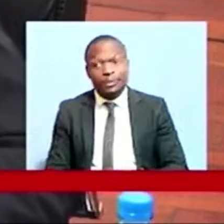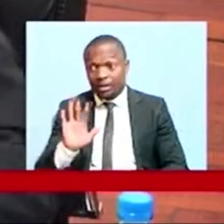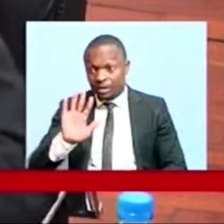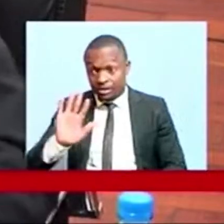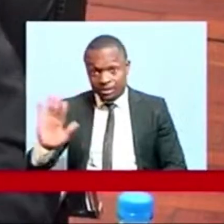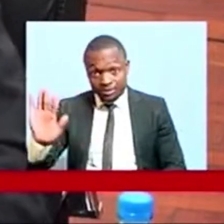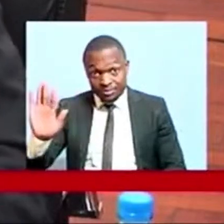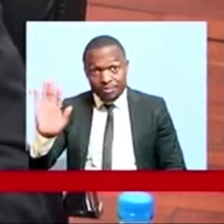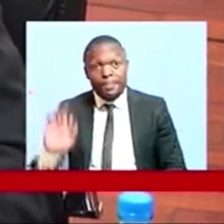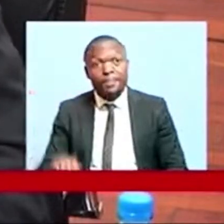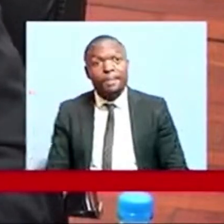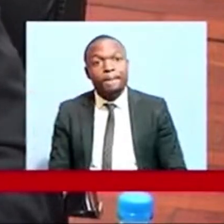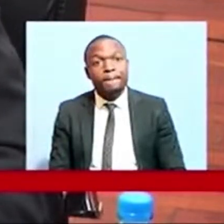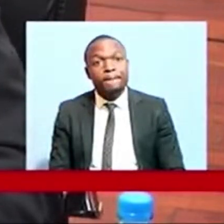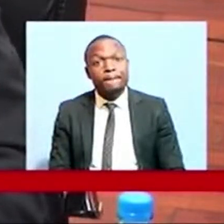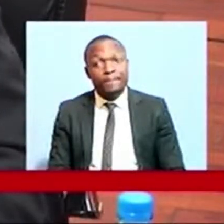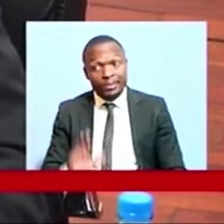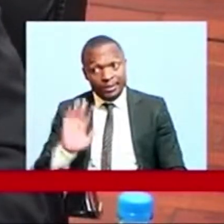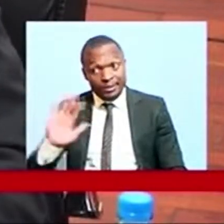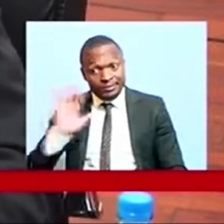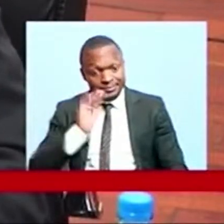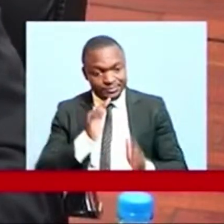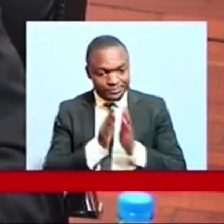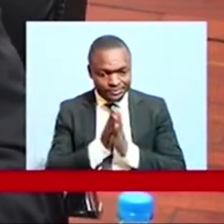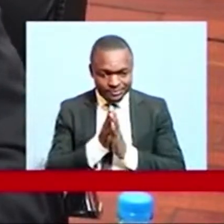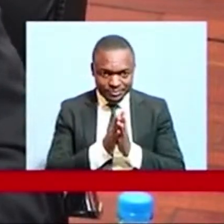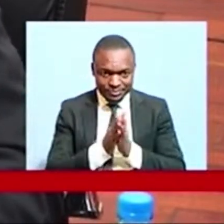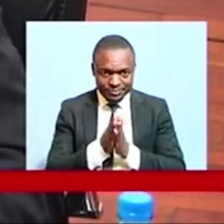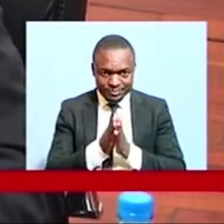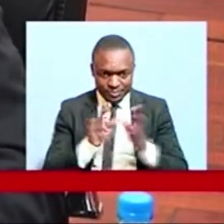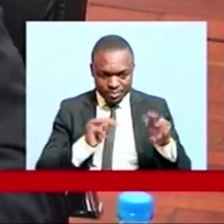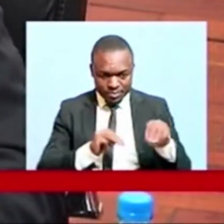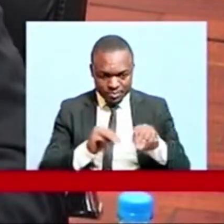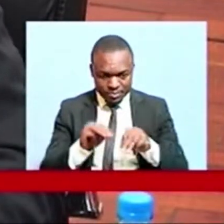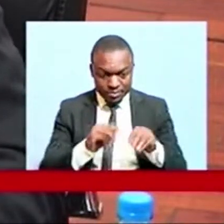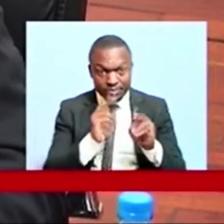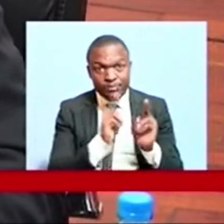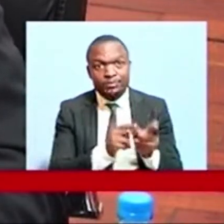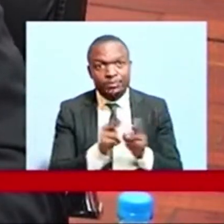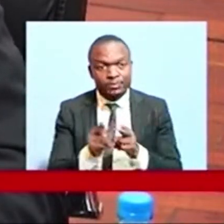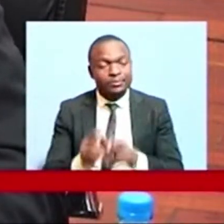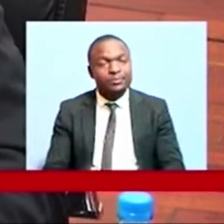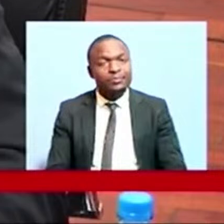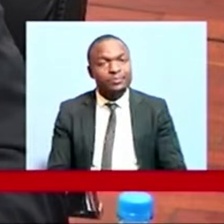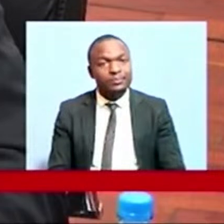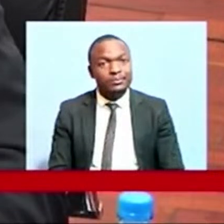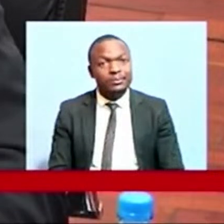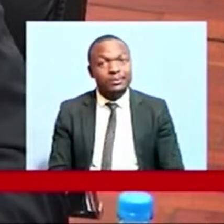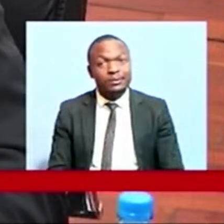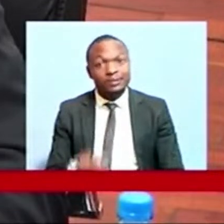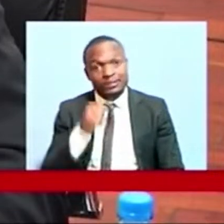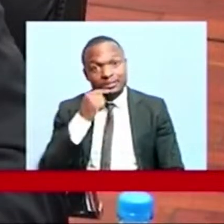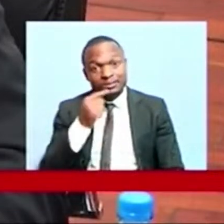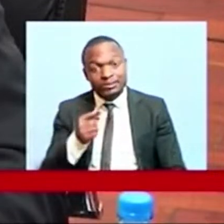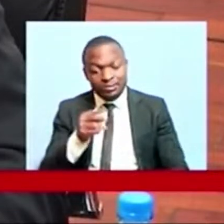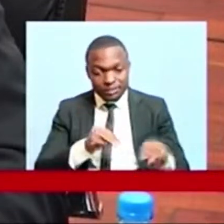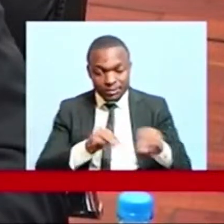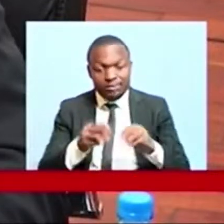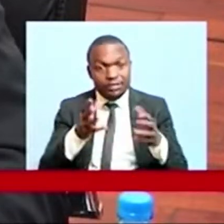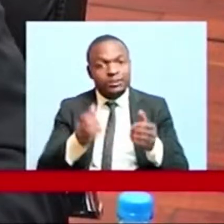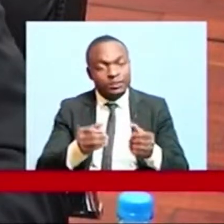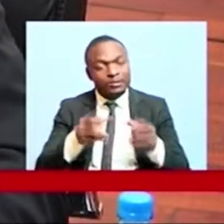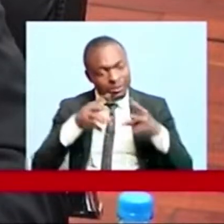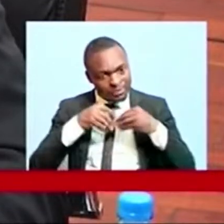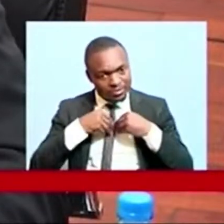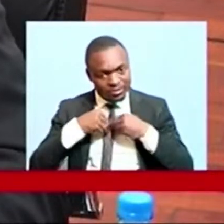My interest is on the management response. They say management wishes to acknowledge the